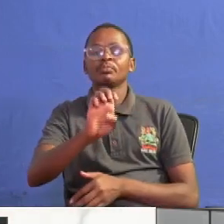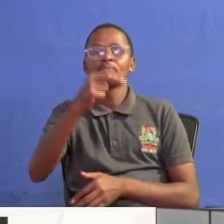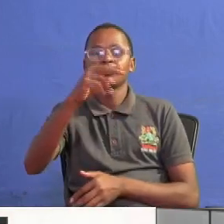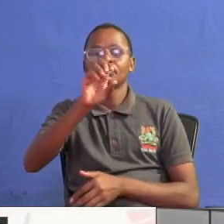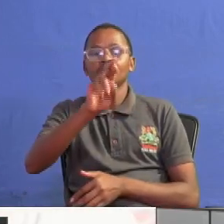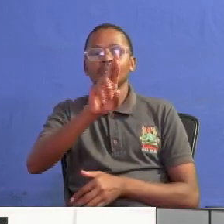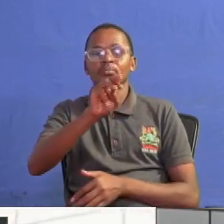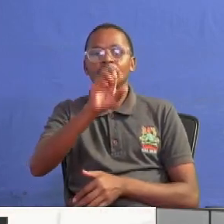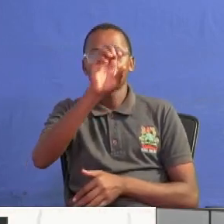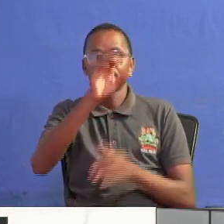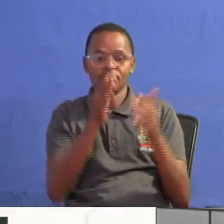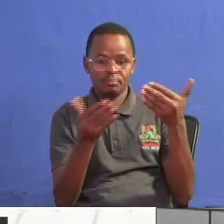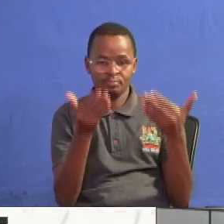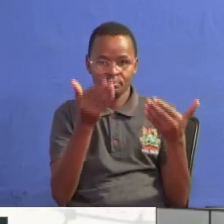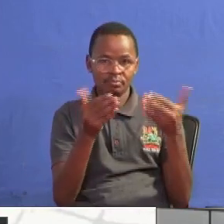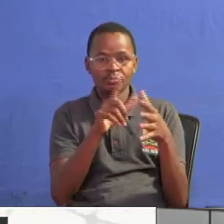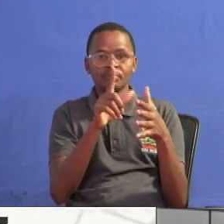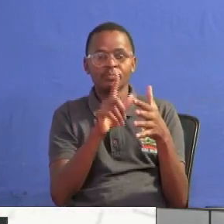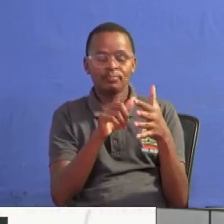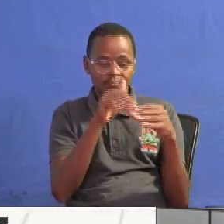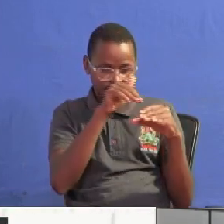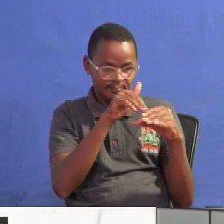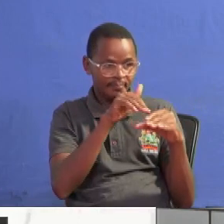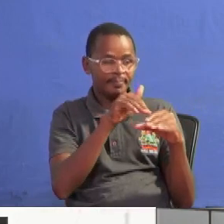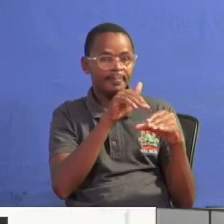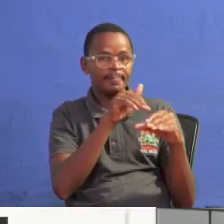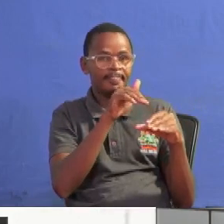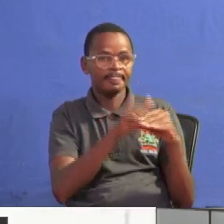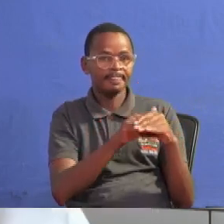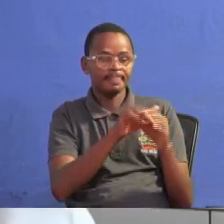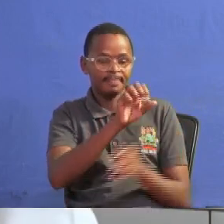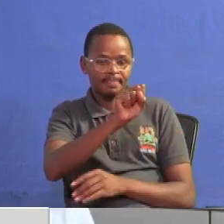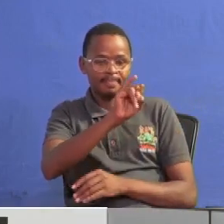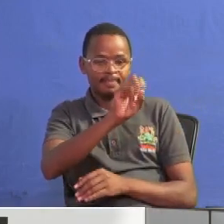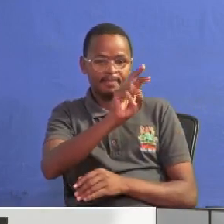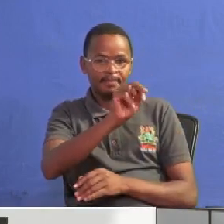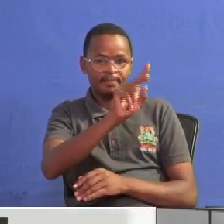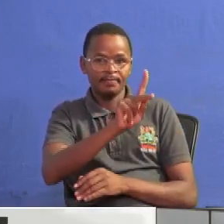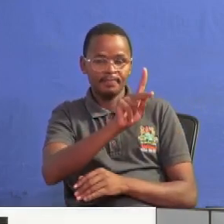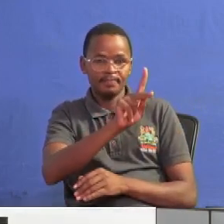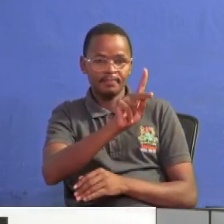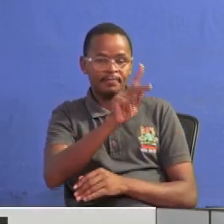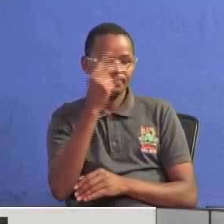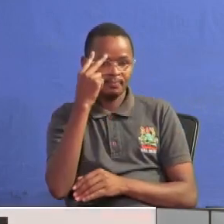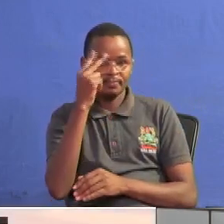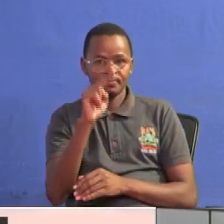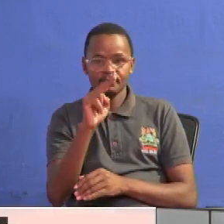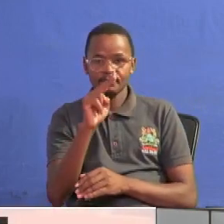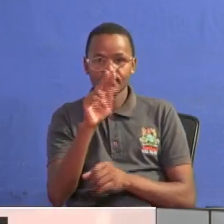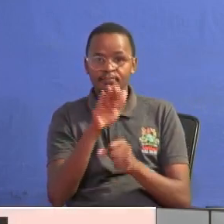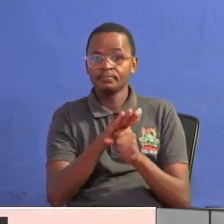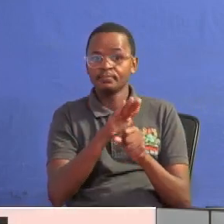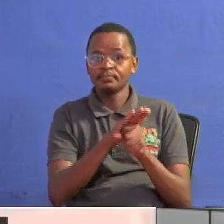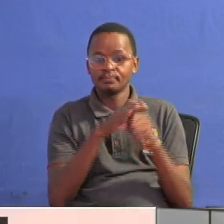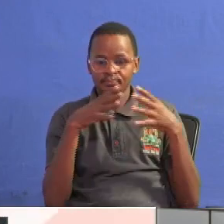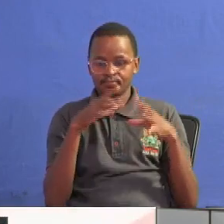have to balance, and the hormones has to be in sync. You tend to see them in especially